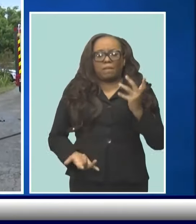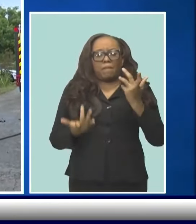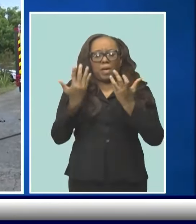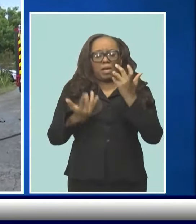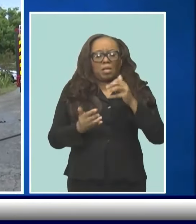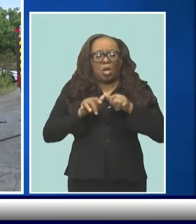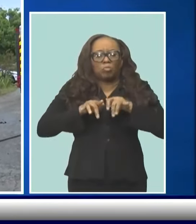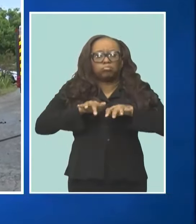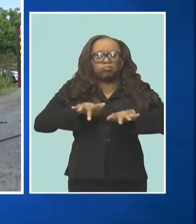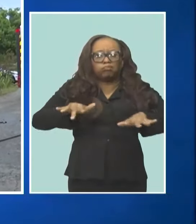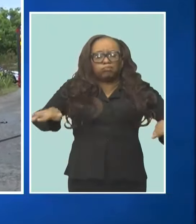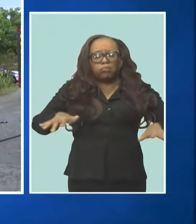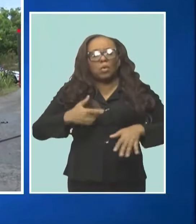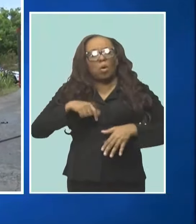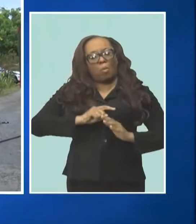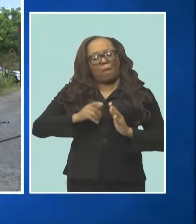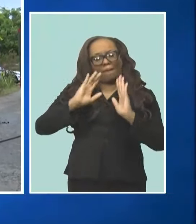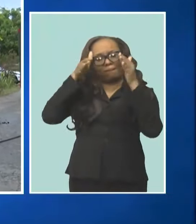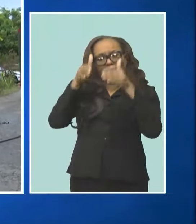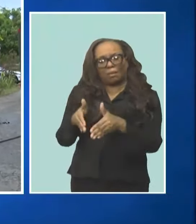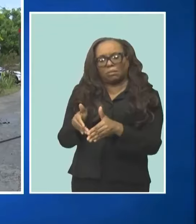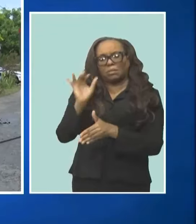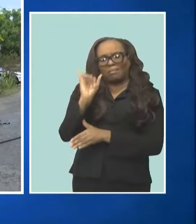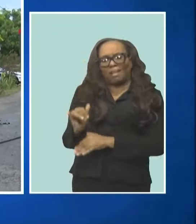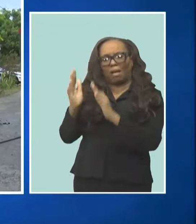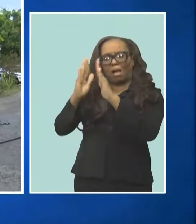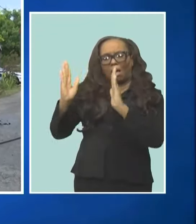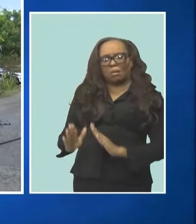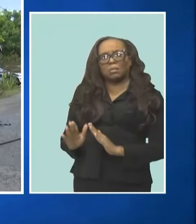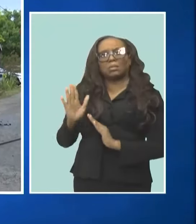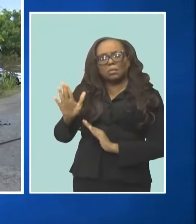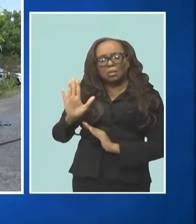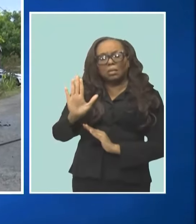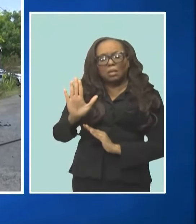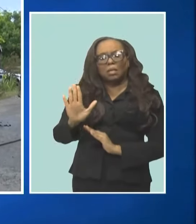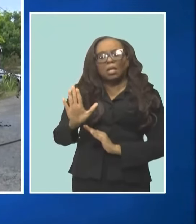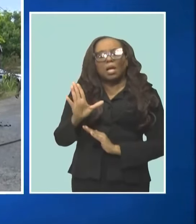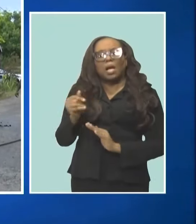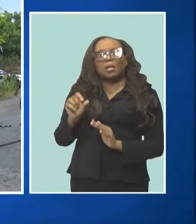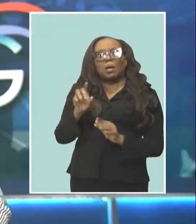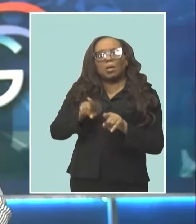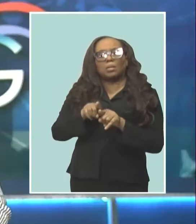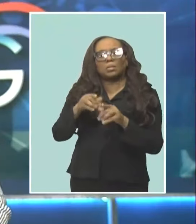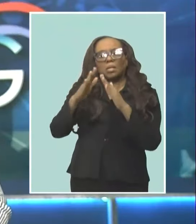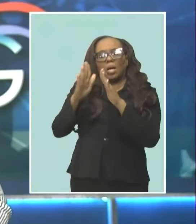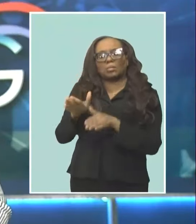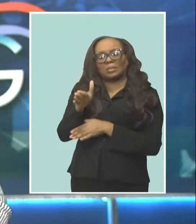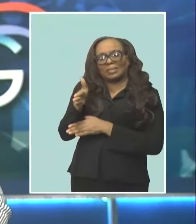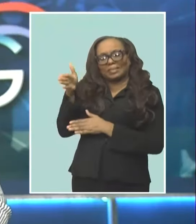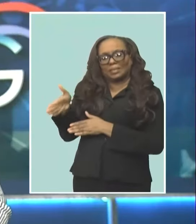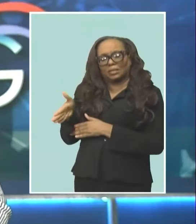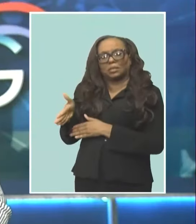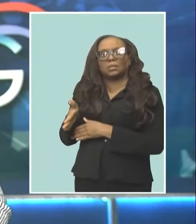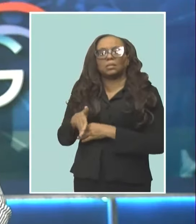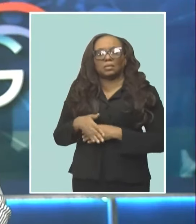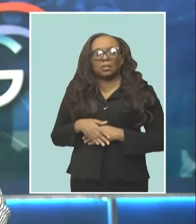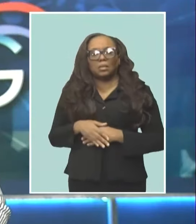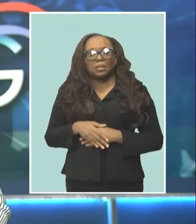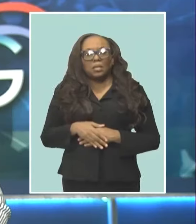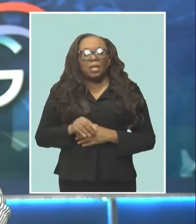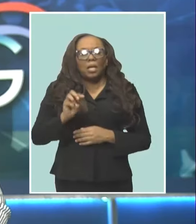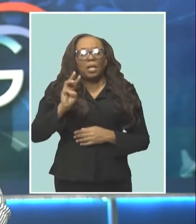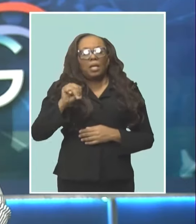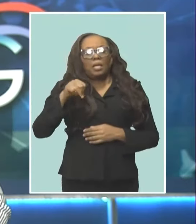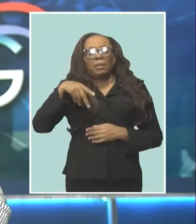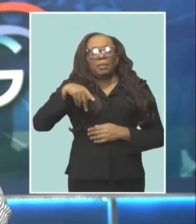and concentration was on the house directly west of the burning structure. Minister of People Empowerment and